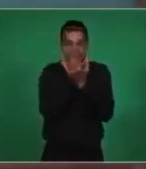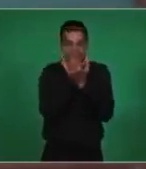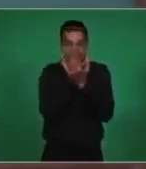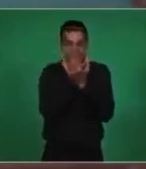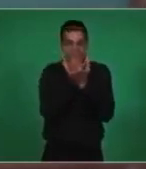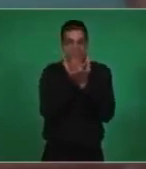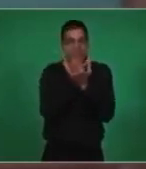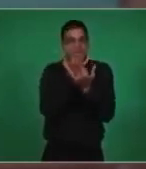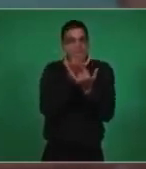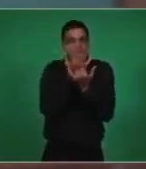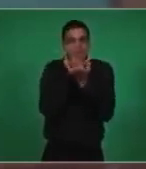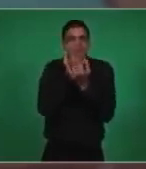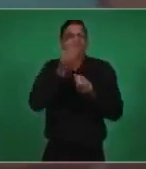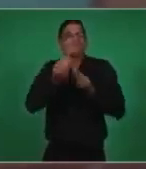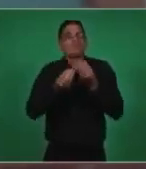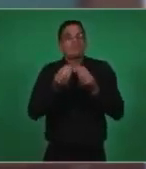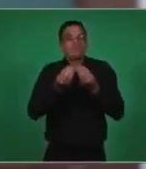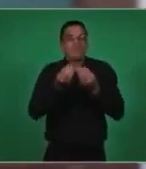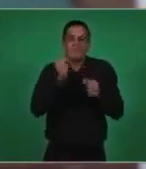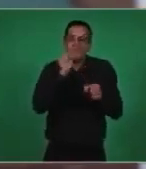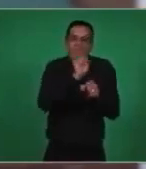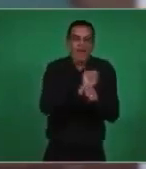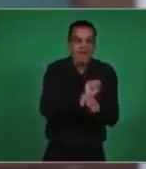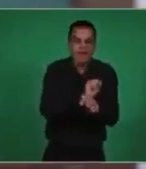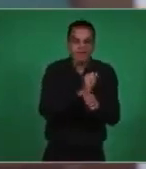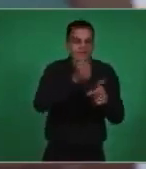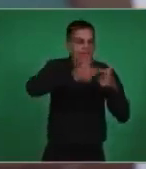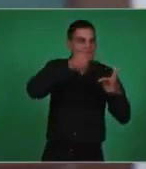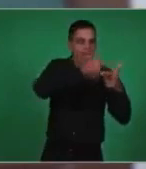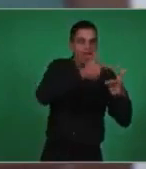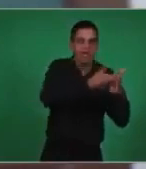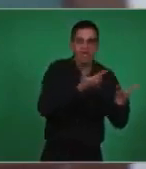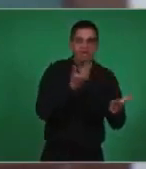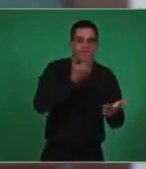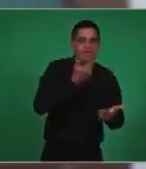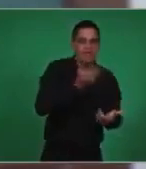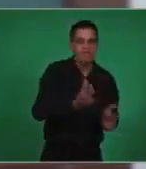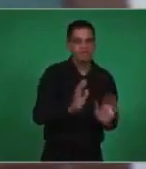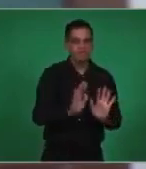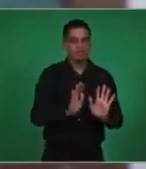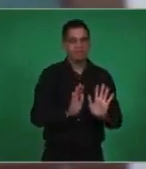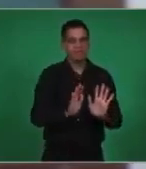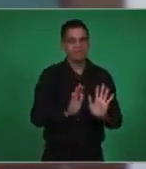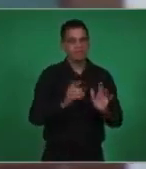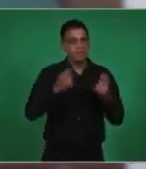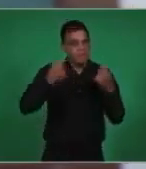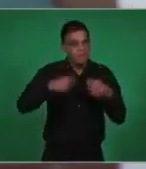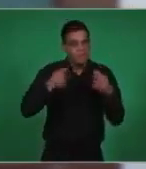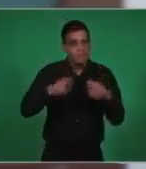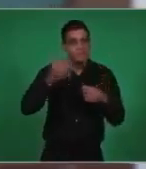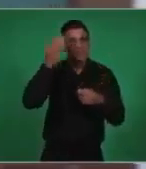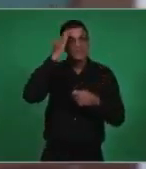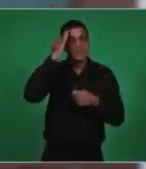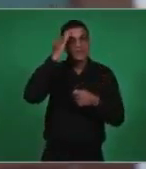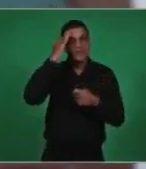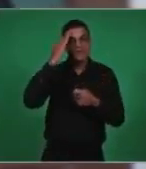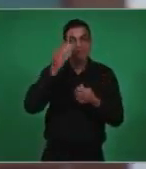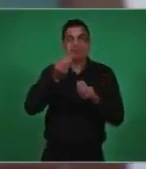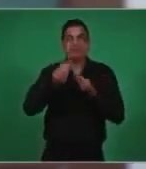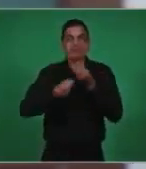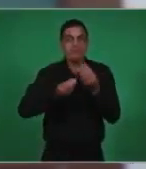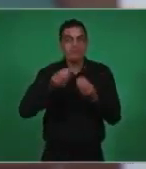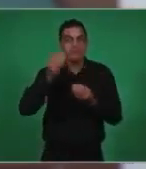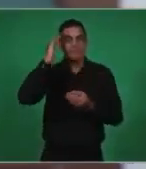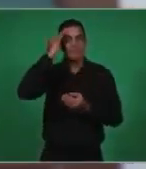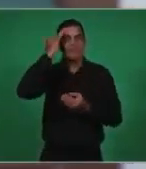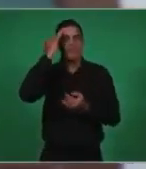criticizing someone. We're in a time that we need this. And the mind, people are afflicted because your mind is like this. You may not even